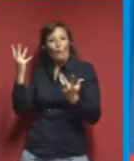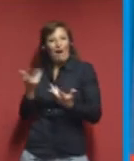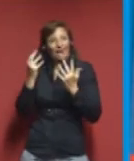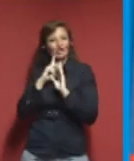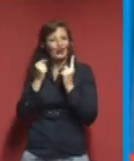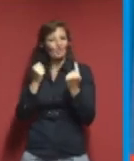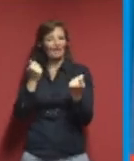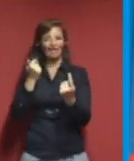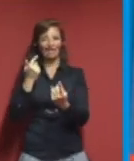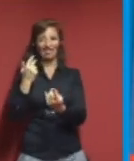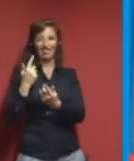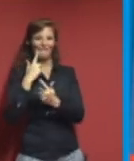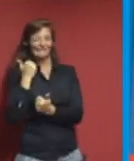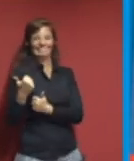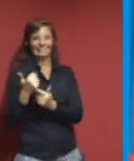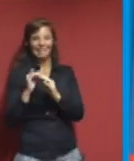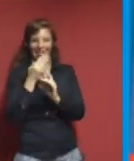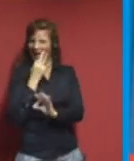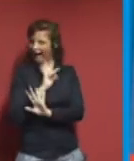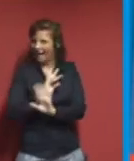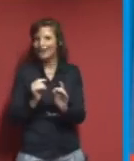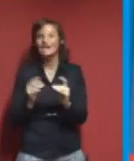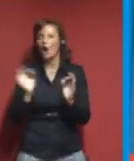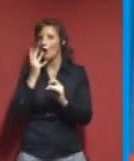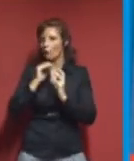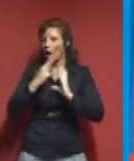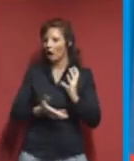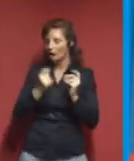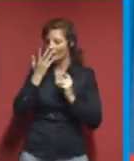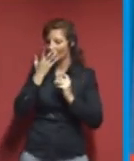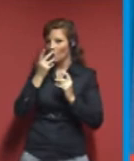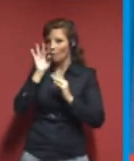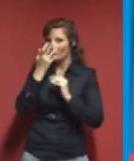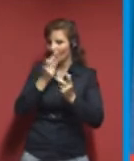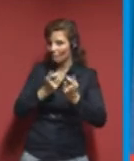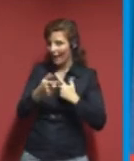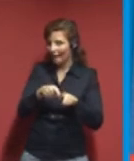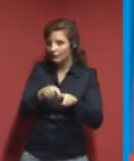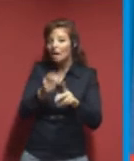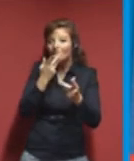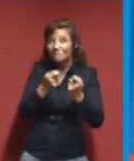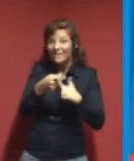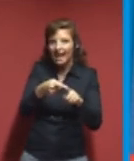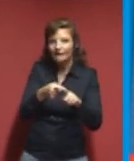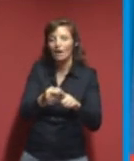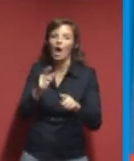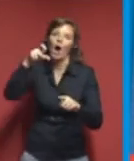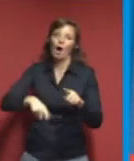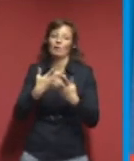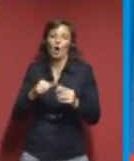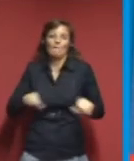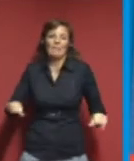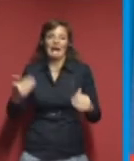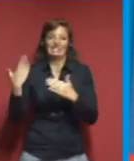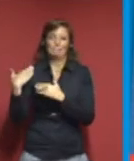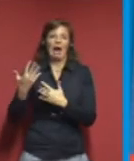it, bring it to market, you needed the power of a large organization behind you, like a Sony or some kind of consumer electronics corporation, to